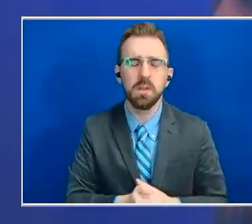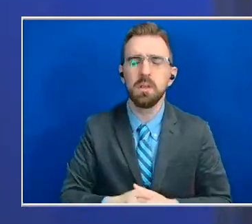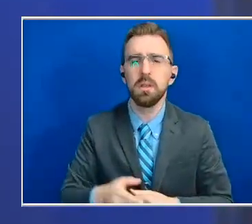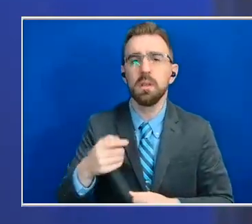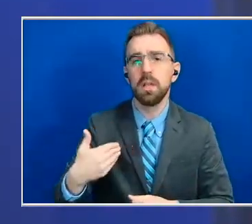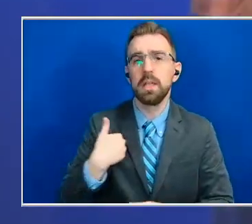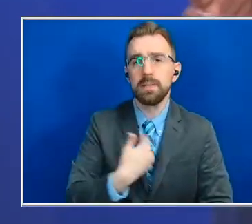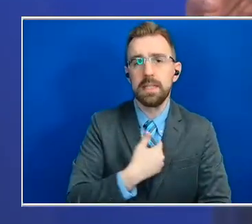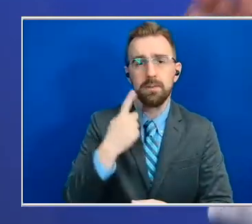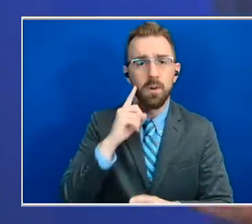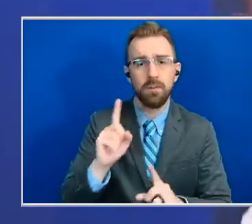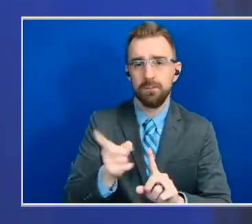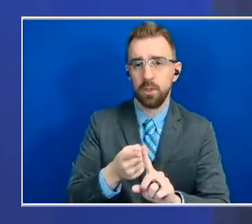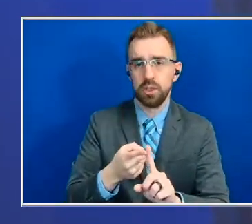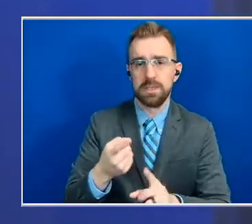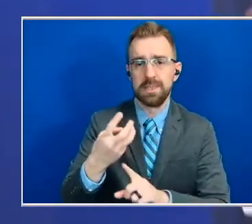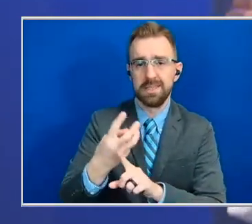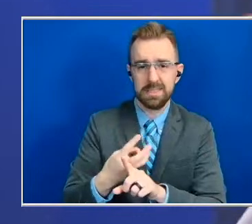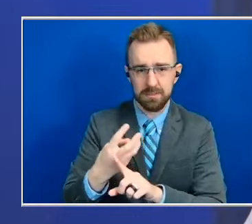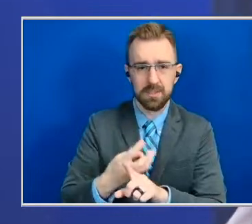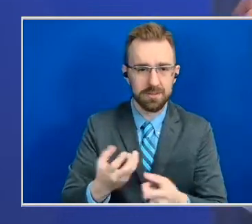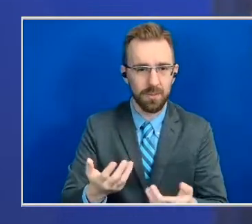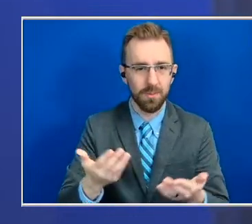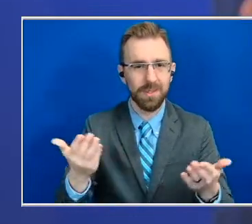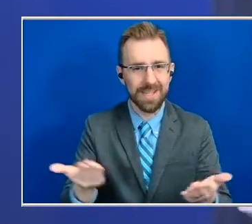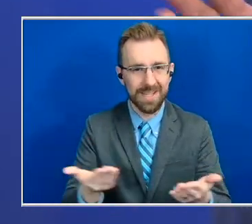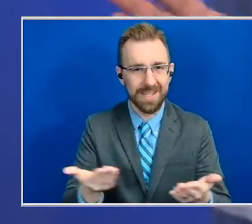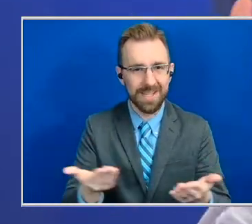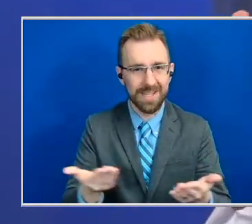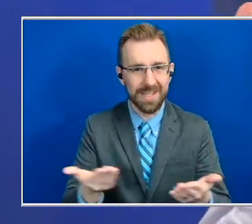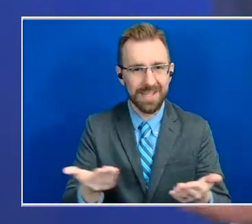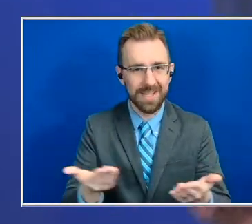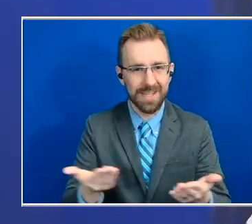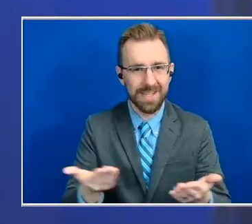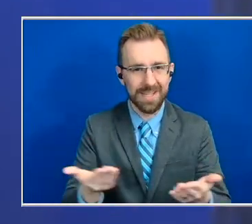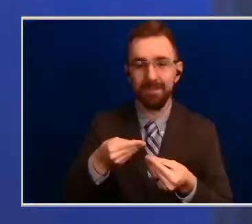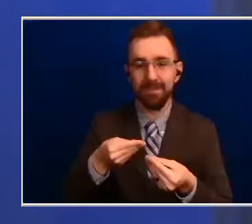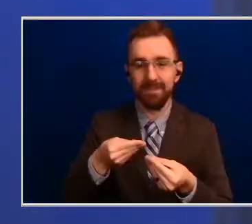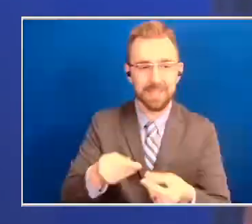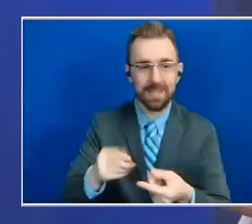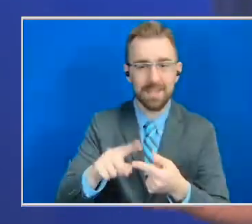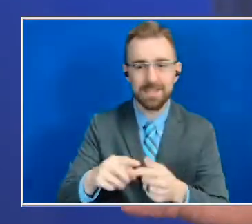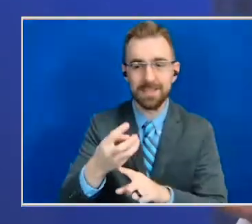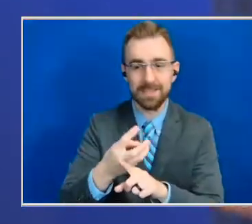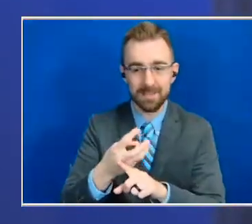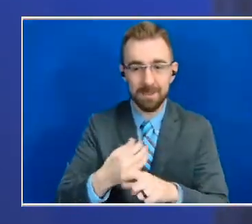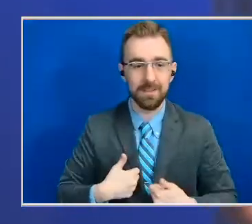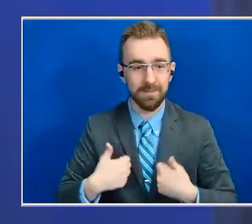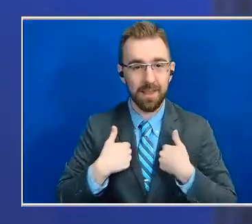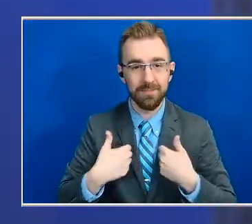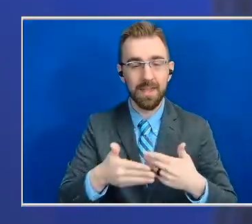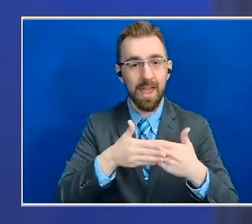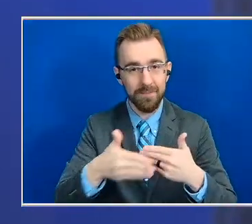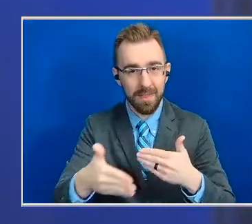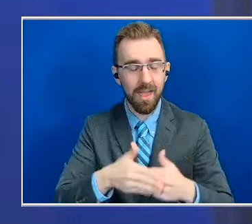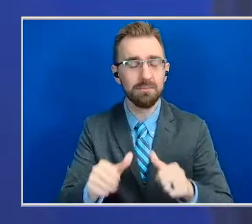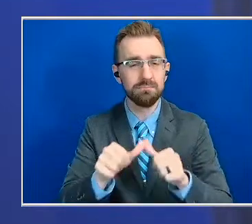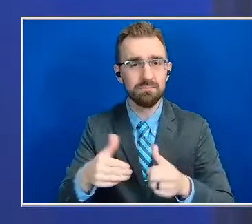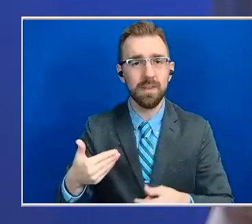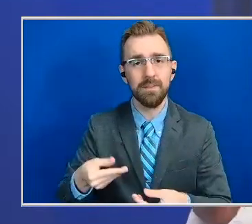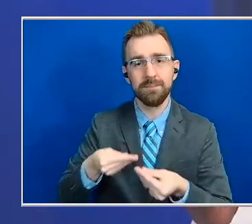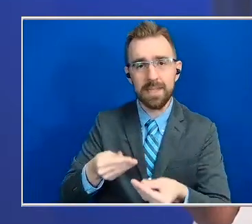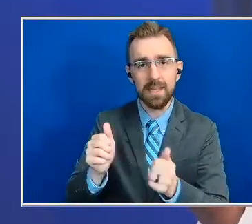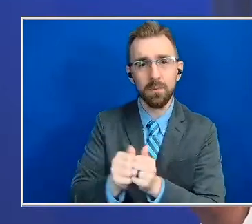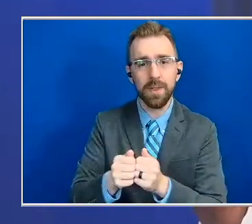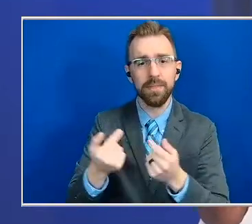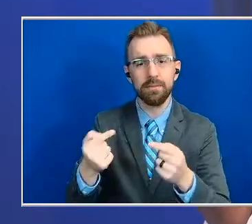months. So you hear a theme here. Exclusively breastfeed till 6 months of life. After that, continue breastfeeding with introduction of complementary foods,